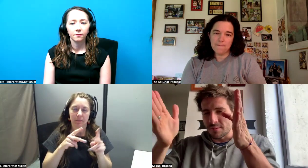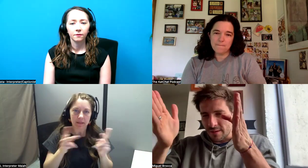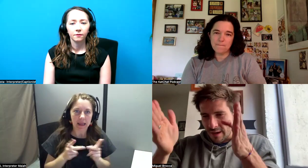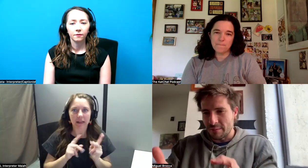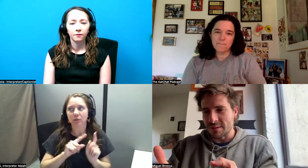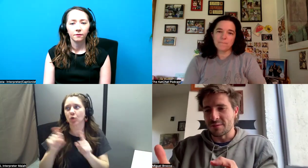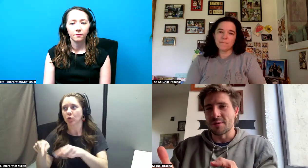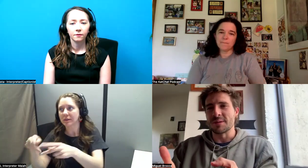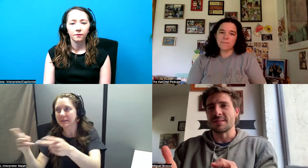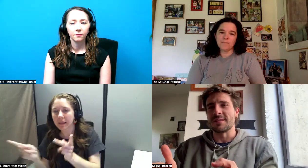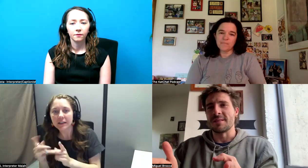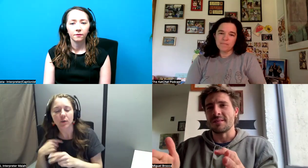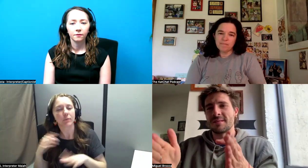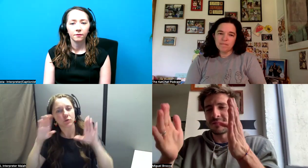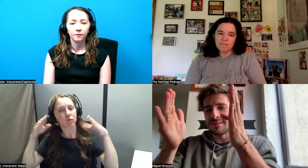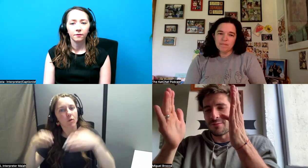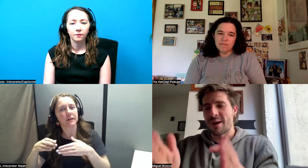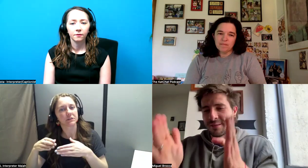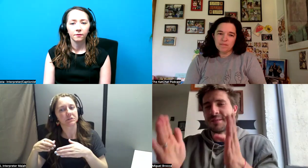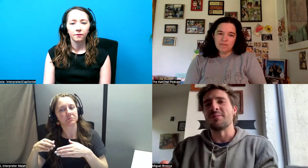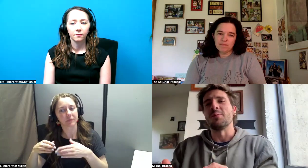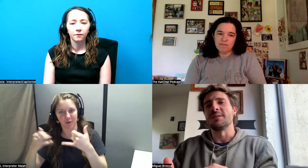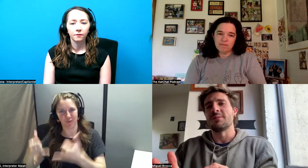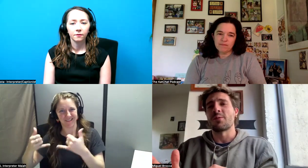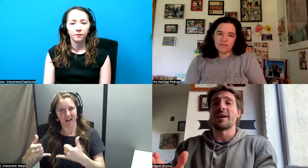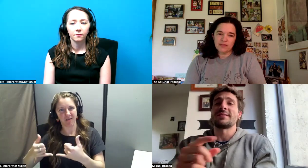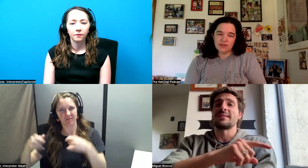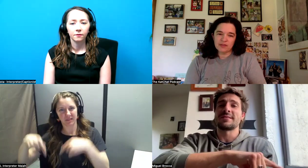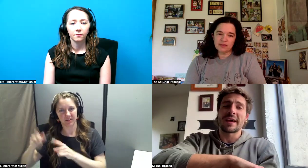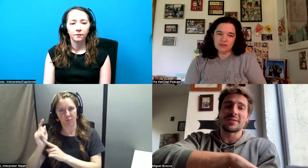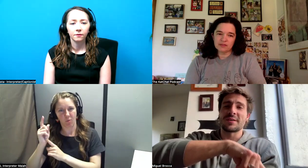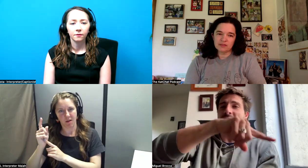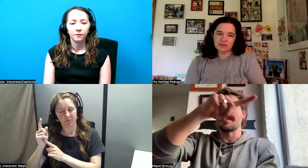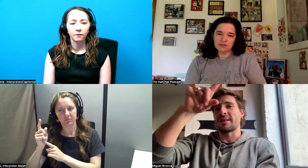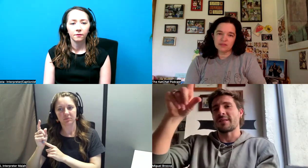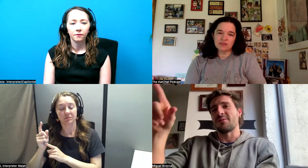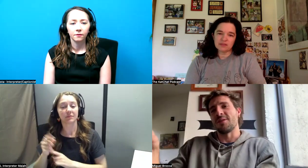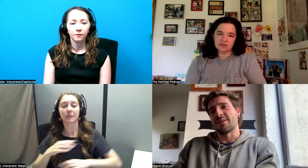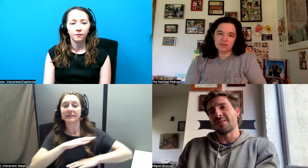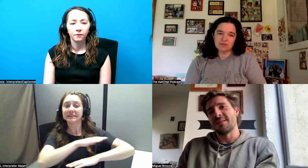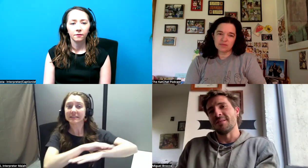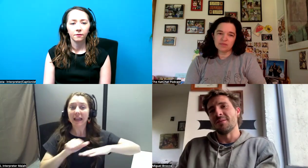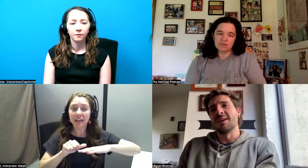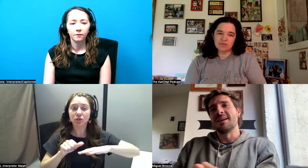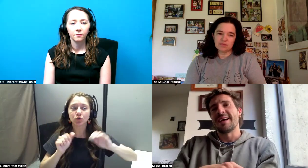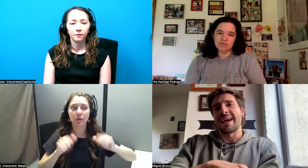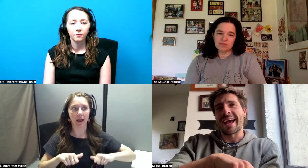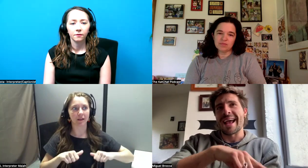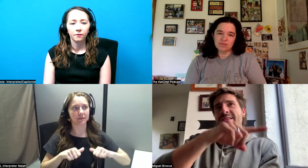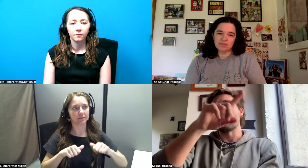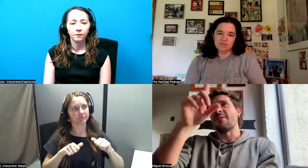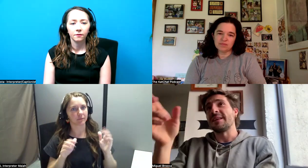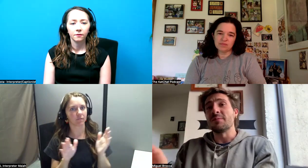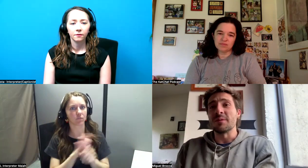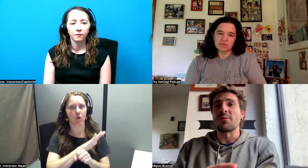So I'm just going to focus and right on this moment. Whereas in the stage, you get to play like the full arc, you know,